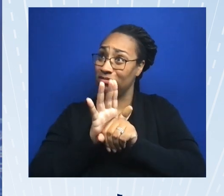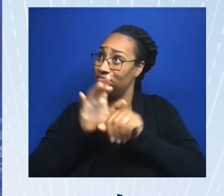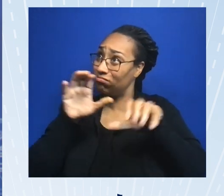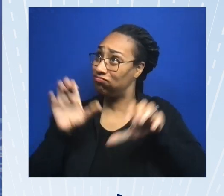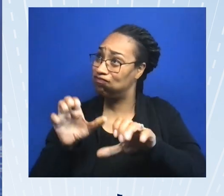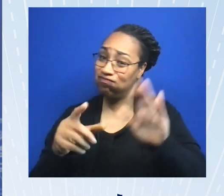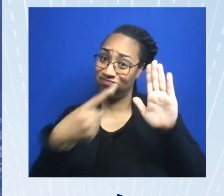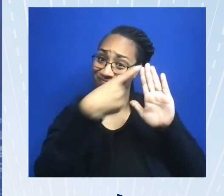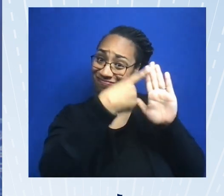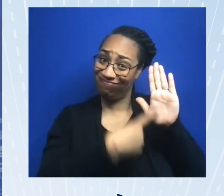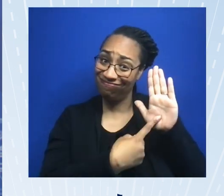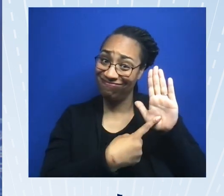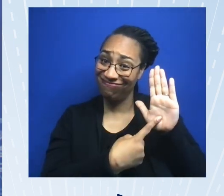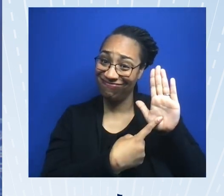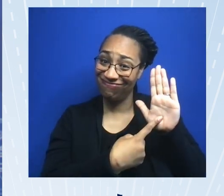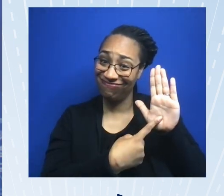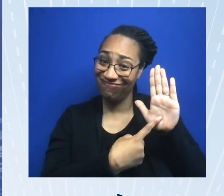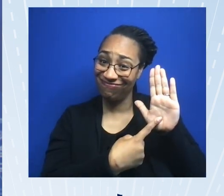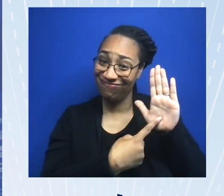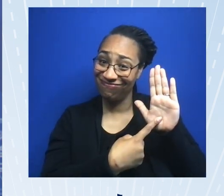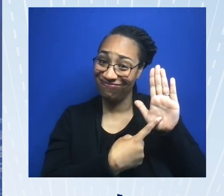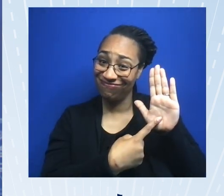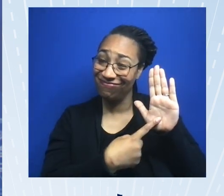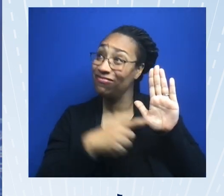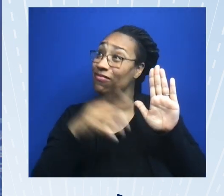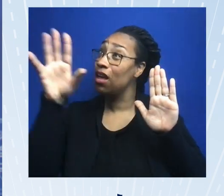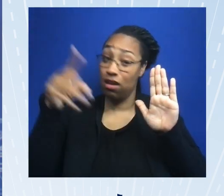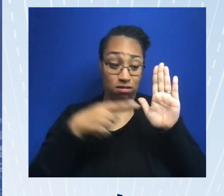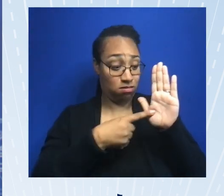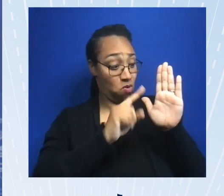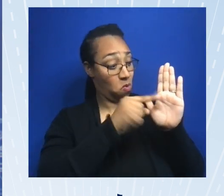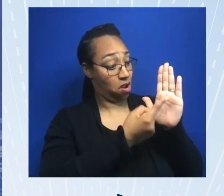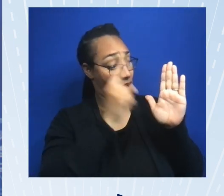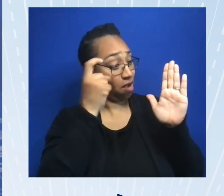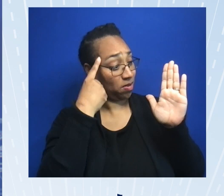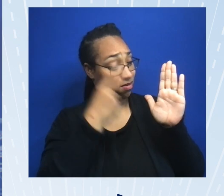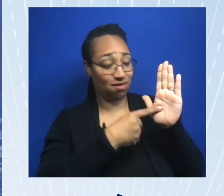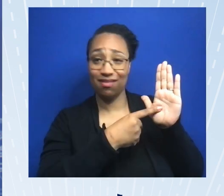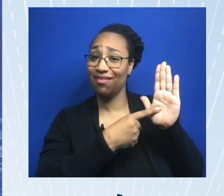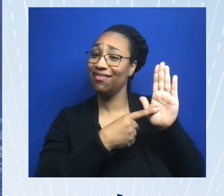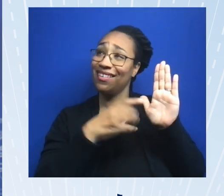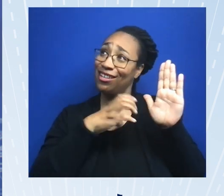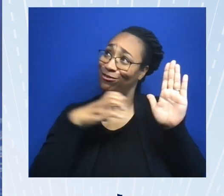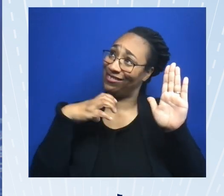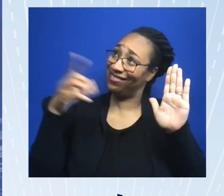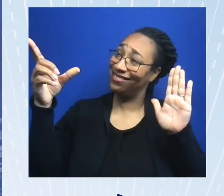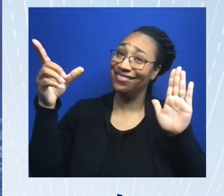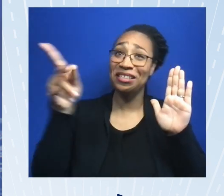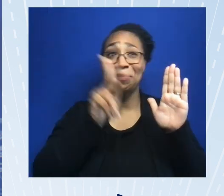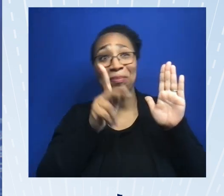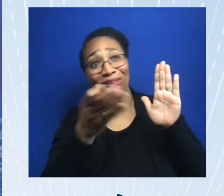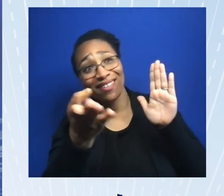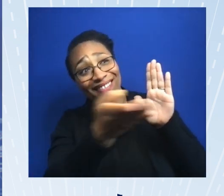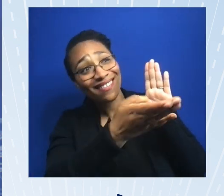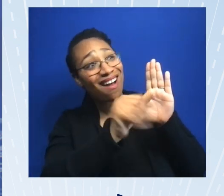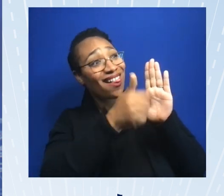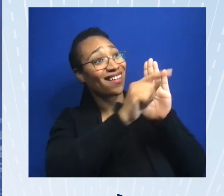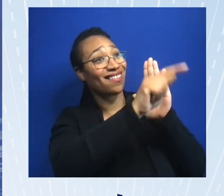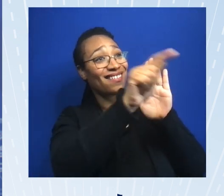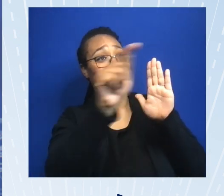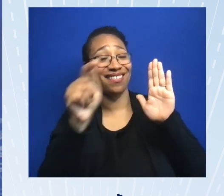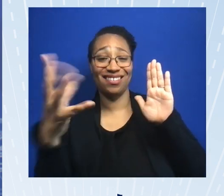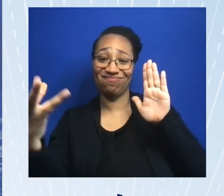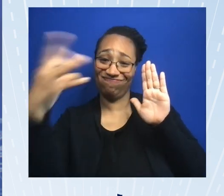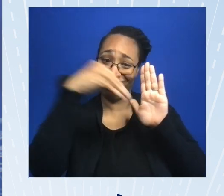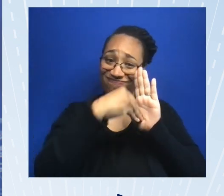alone. We must have the broadest support of the American people, all the American people, not just on behalf